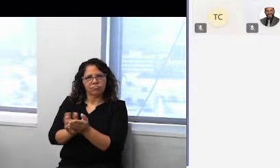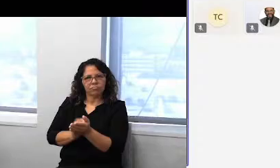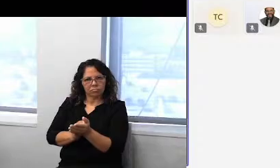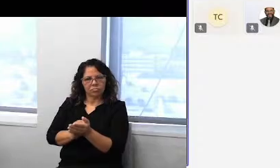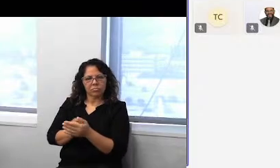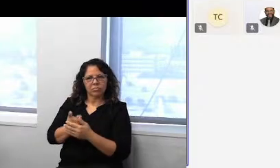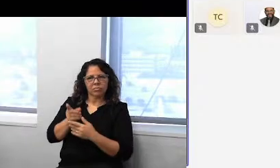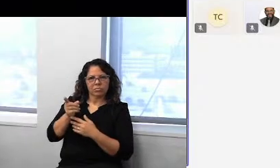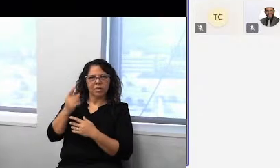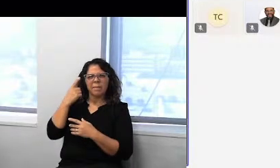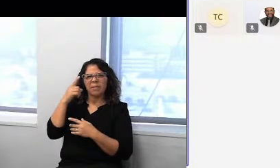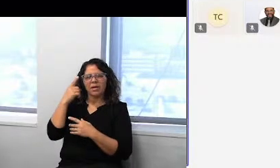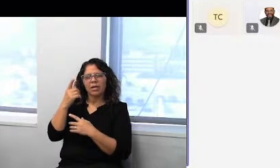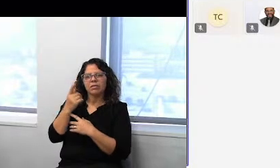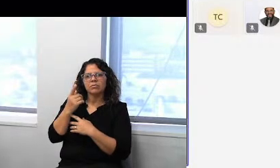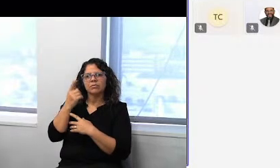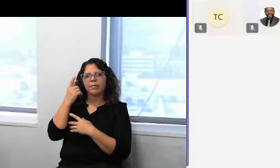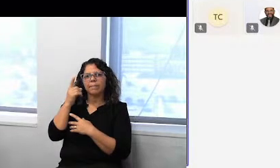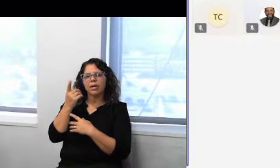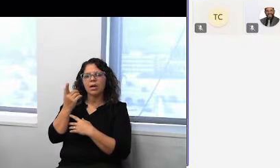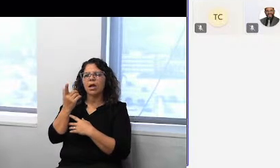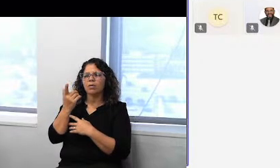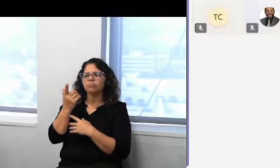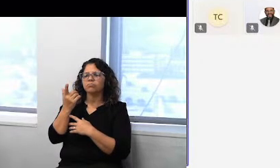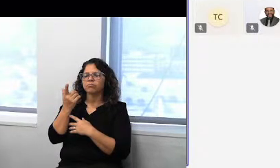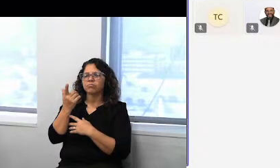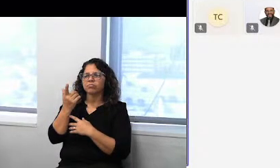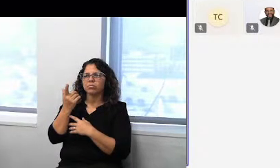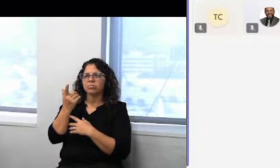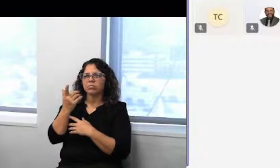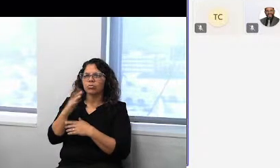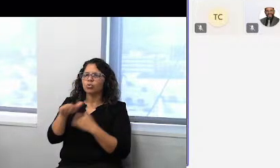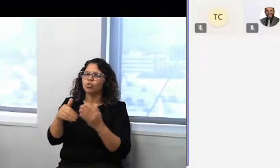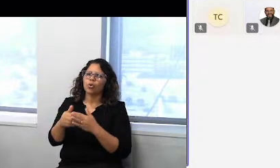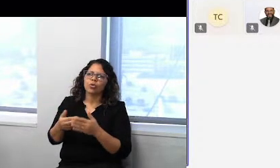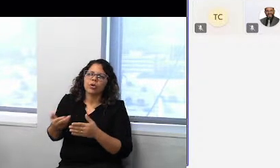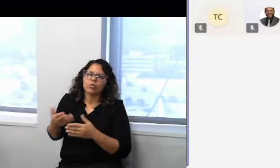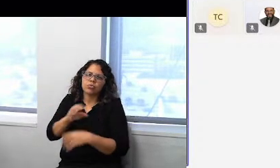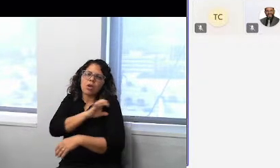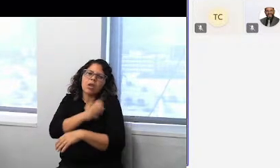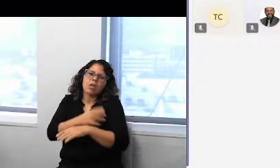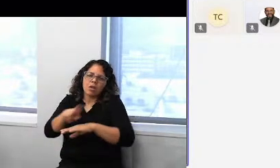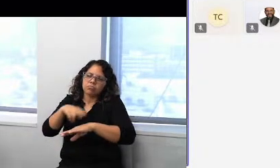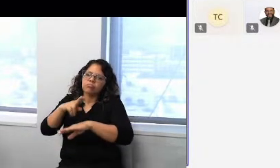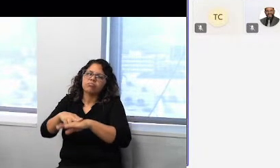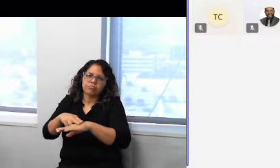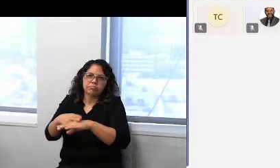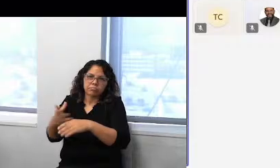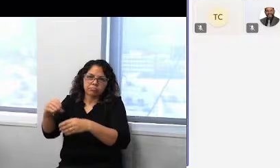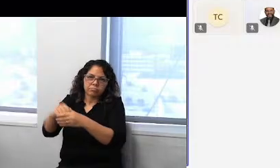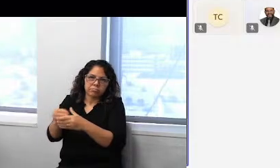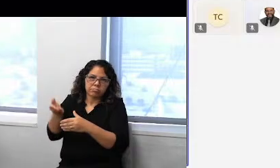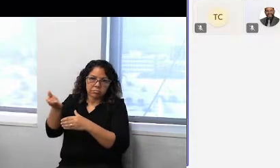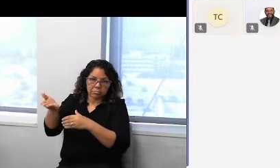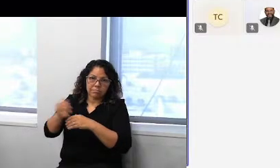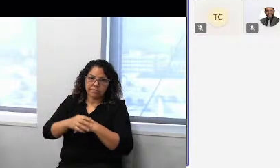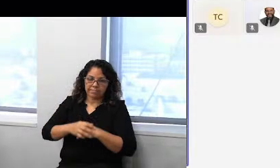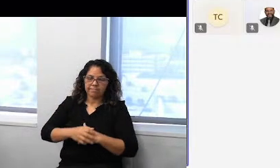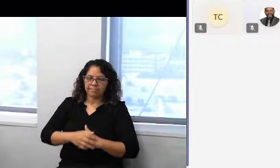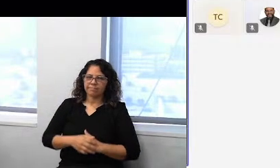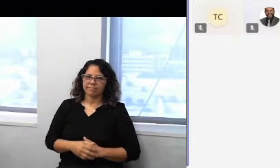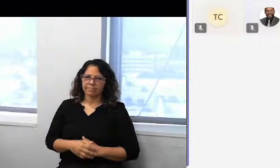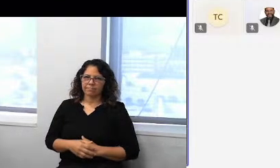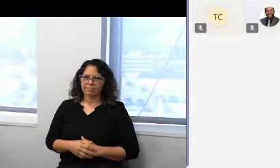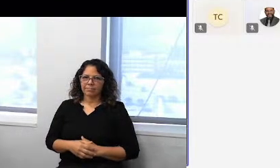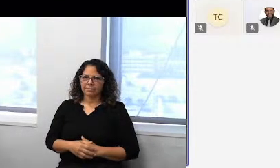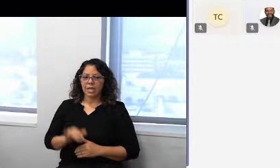renewable resources added to the state of Michigan, because it was a capacity determined that it was going to need it. Then that was done ahead of